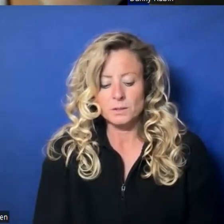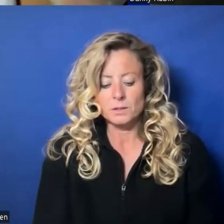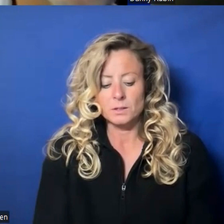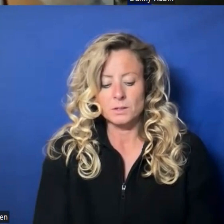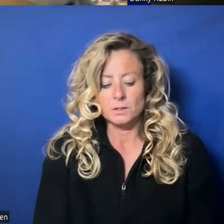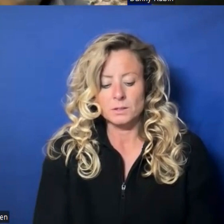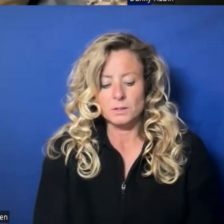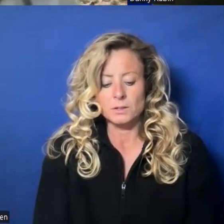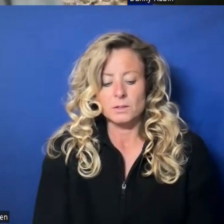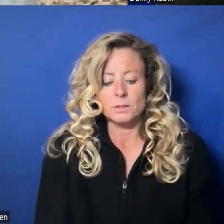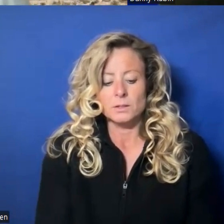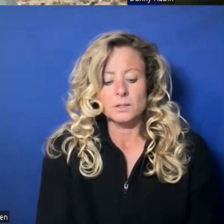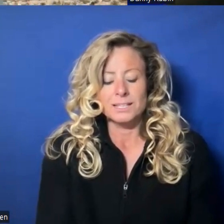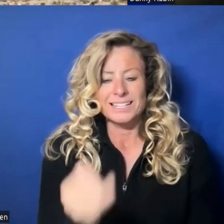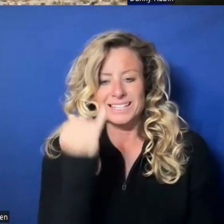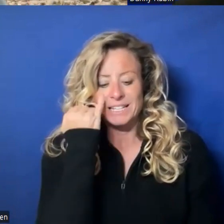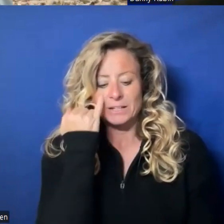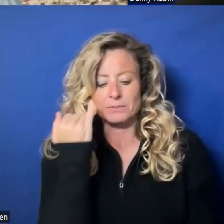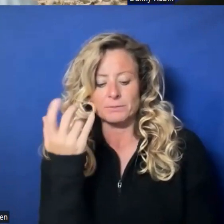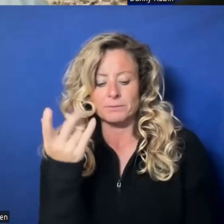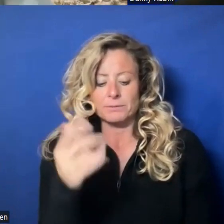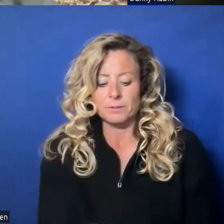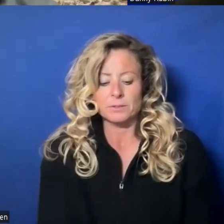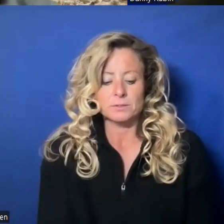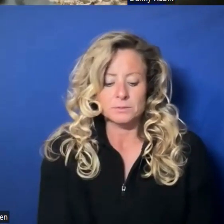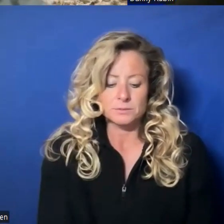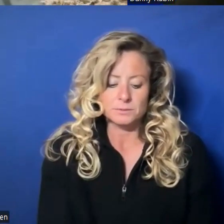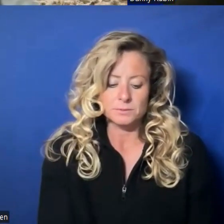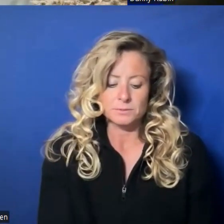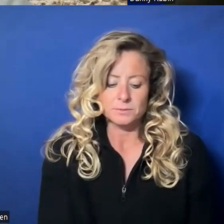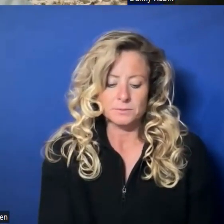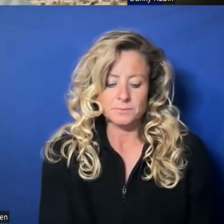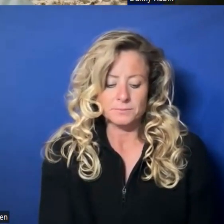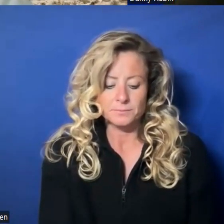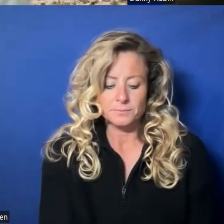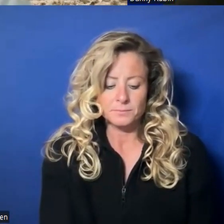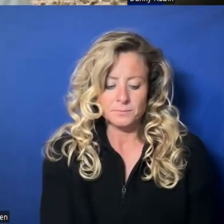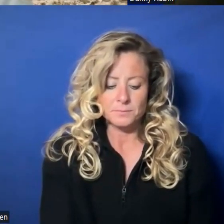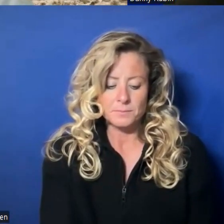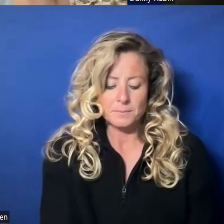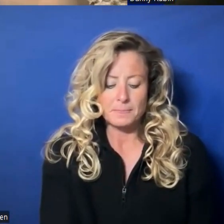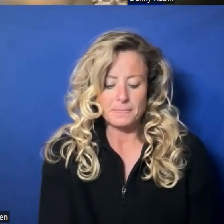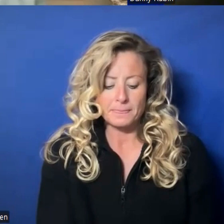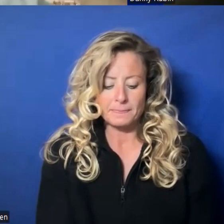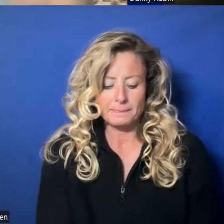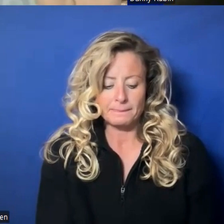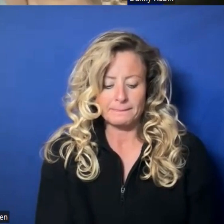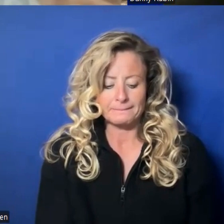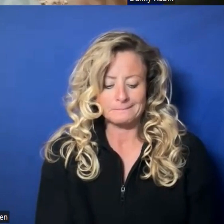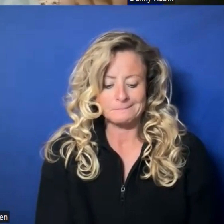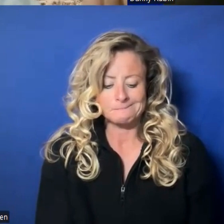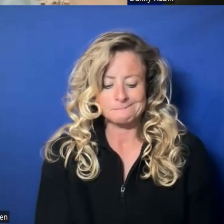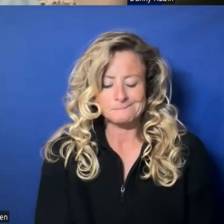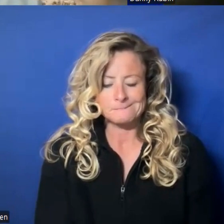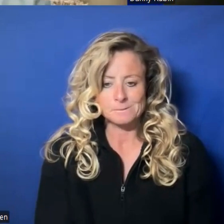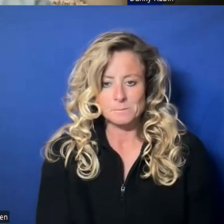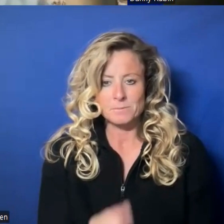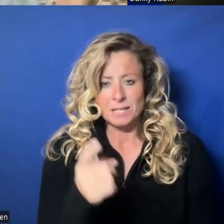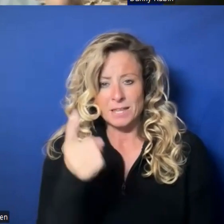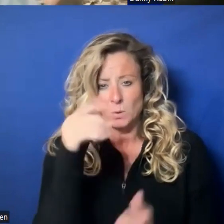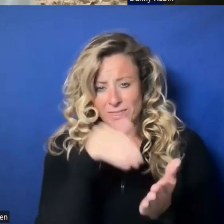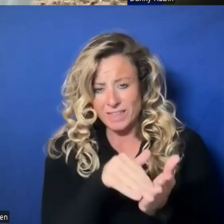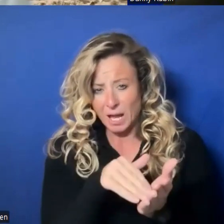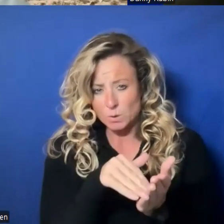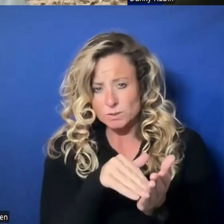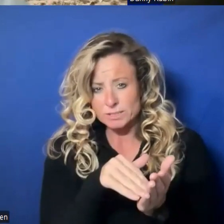usually like about 1,000 number per row, and the